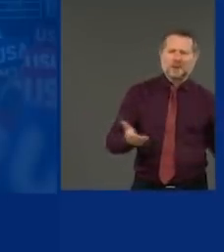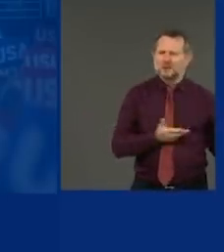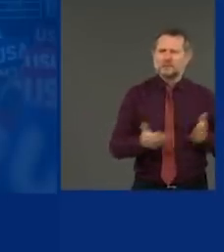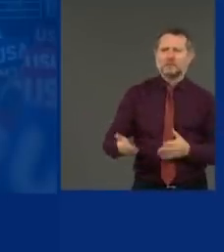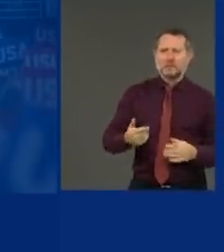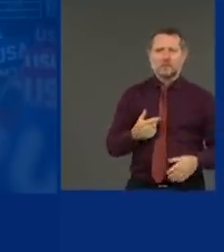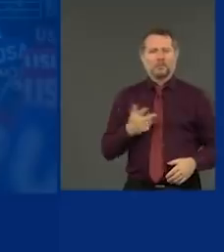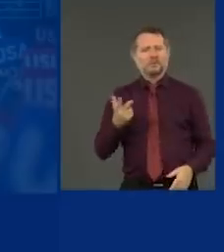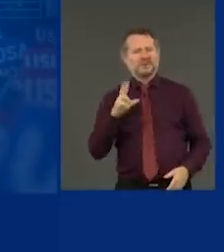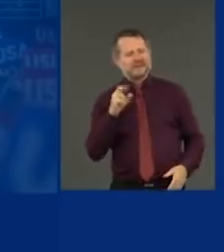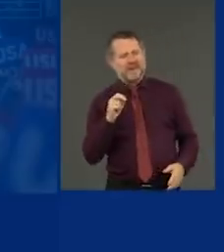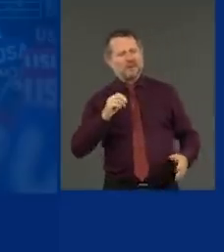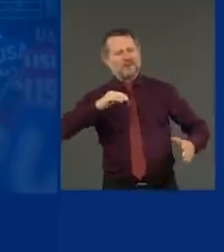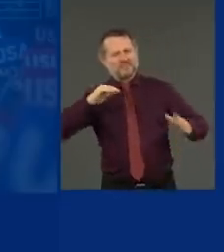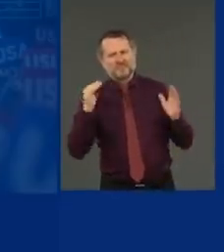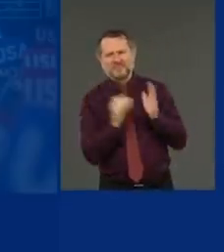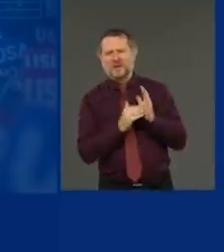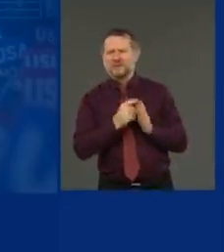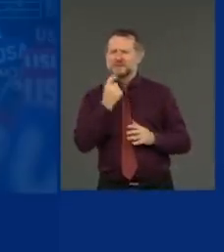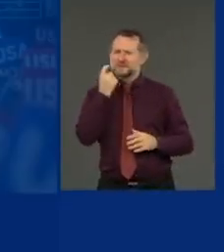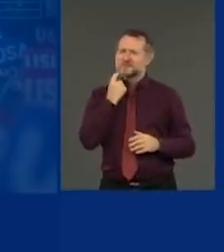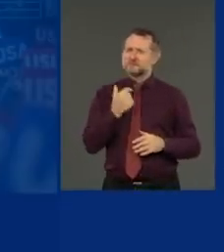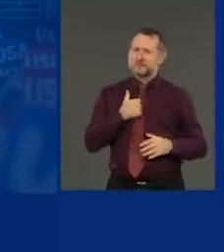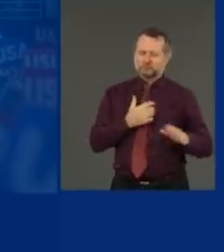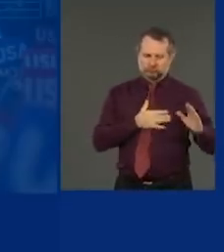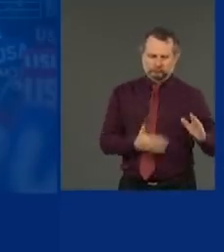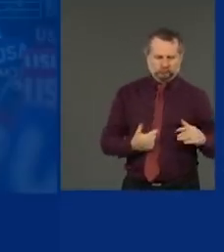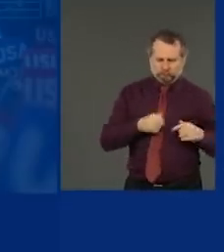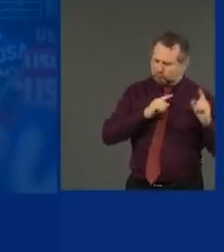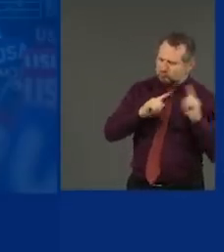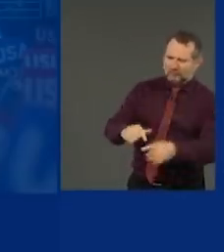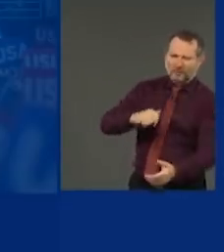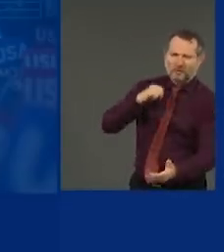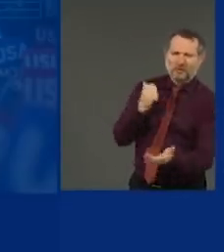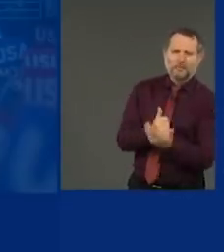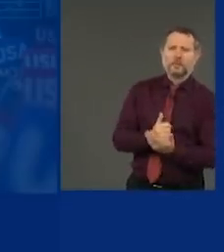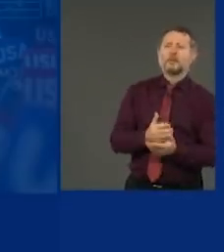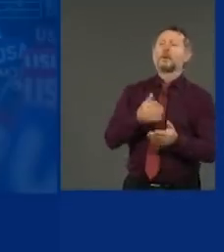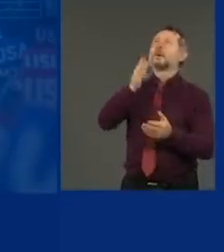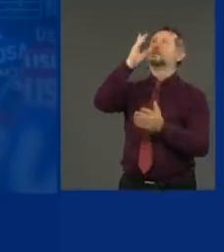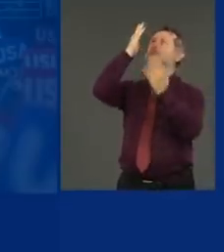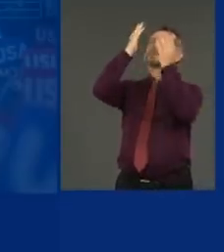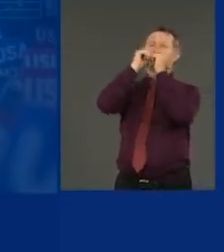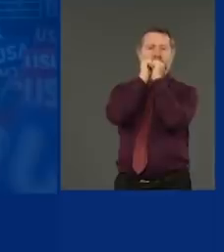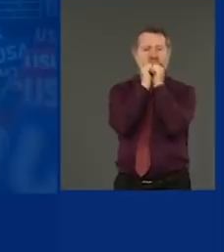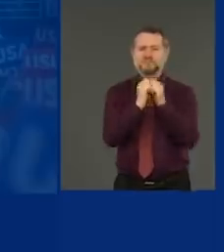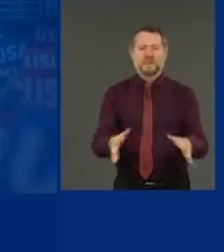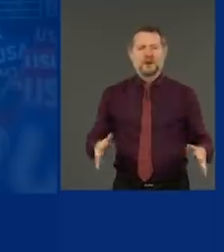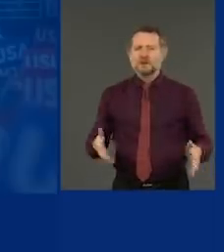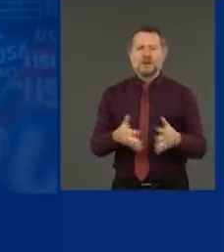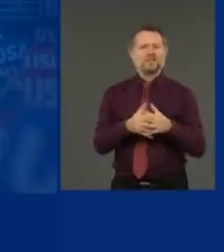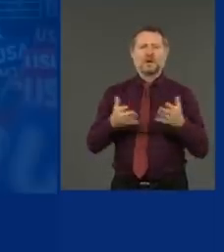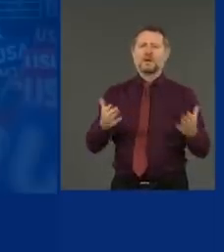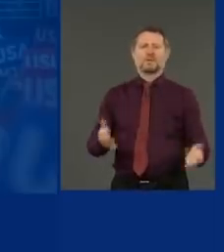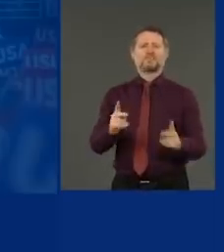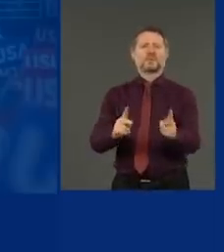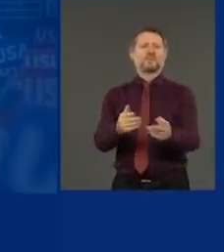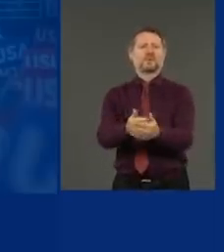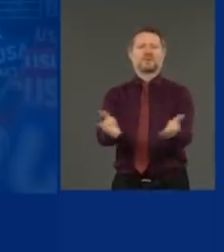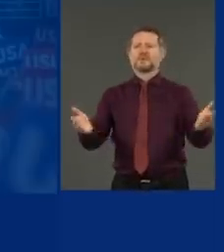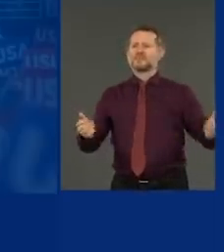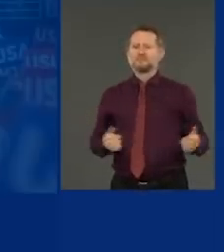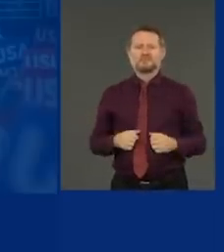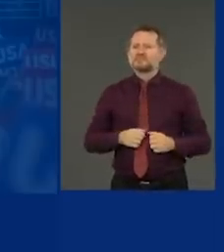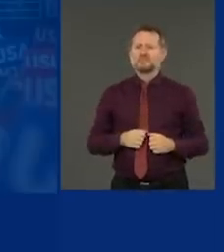30,000 people. I'll come and help. God bless the American people. And I've tried to say thank you